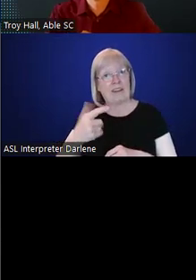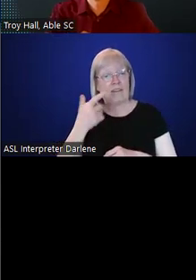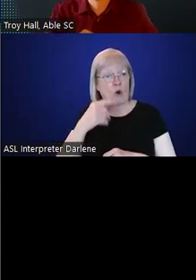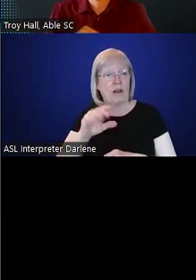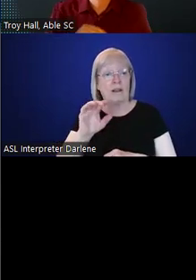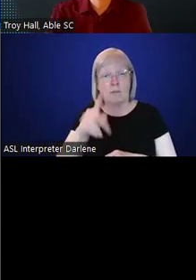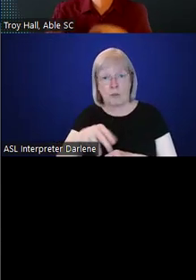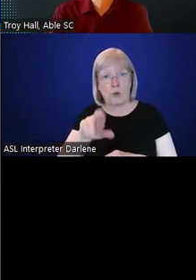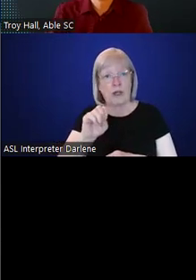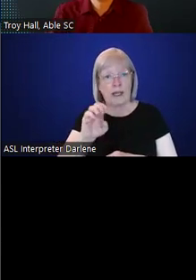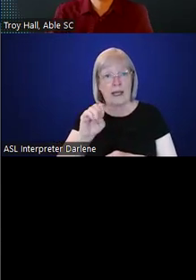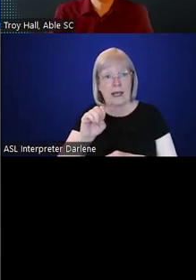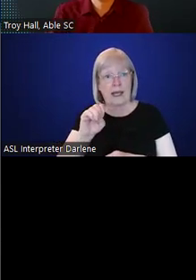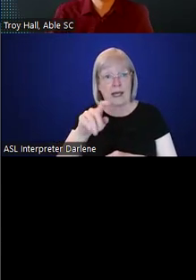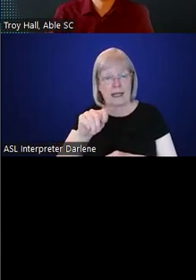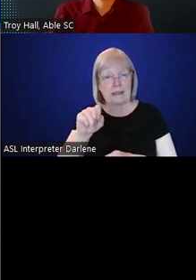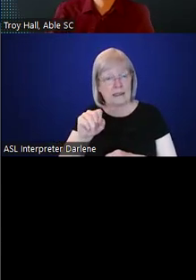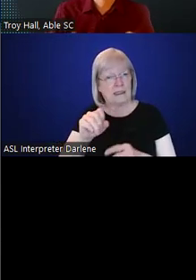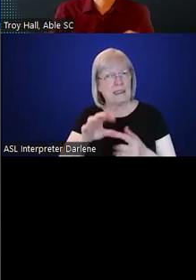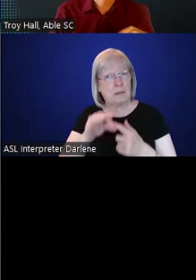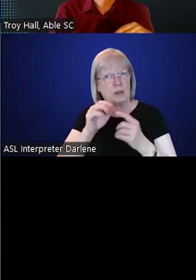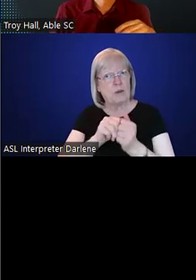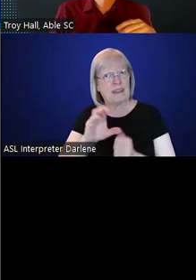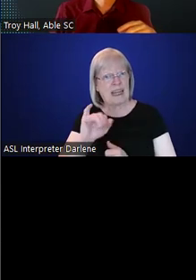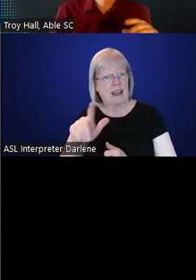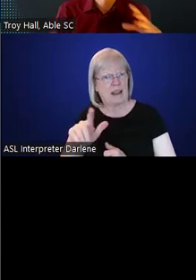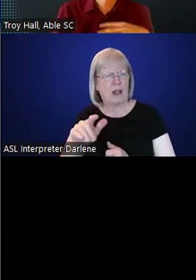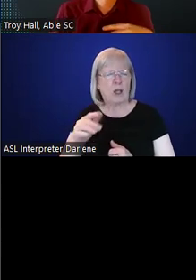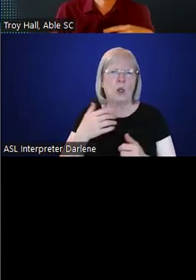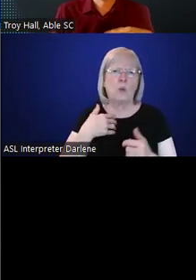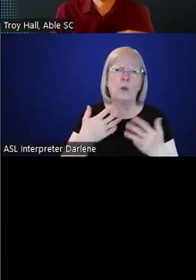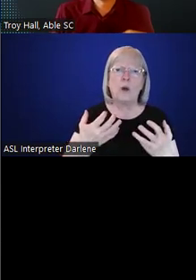Independent Living, we want to lean on staff that are